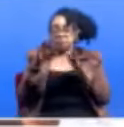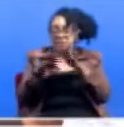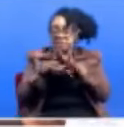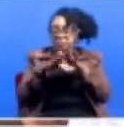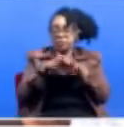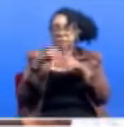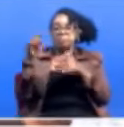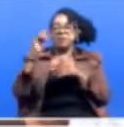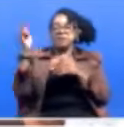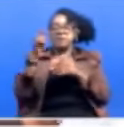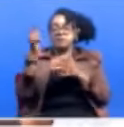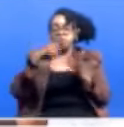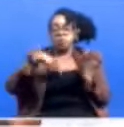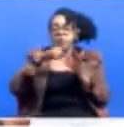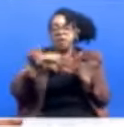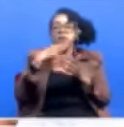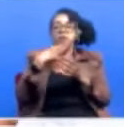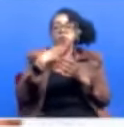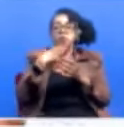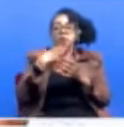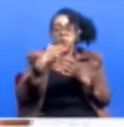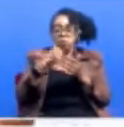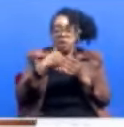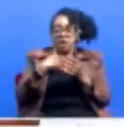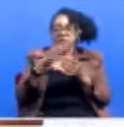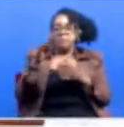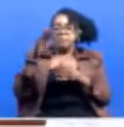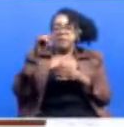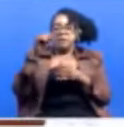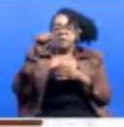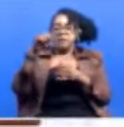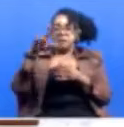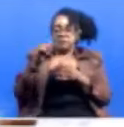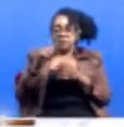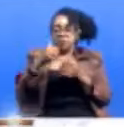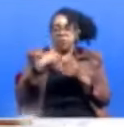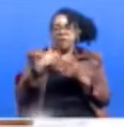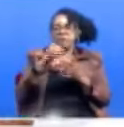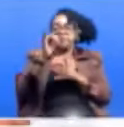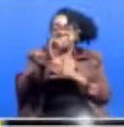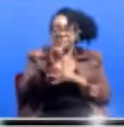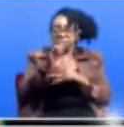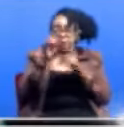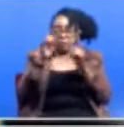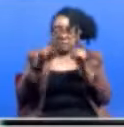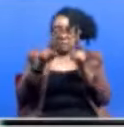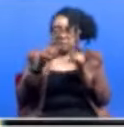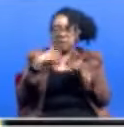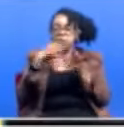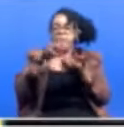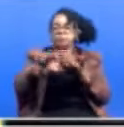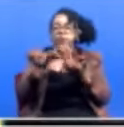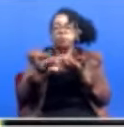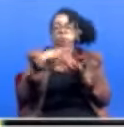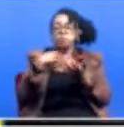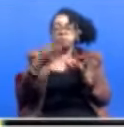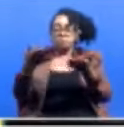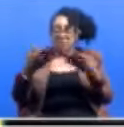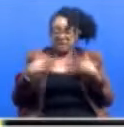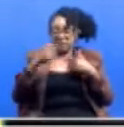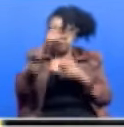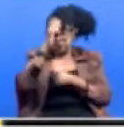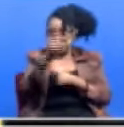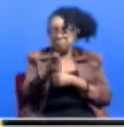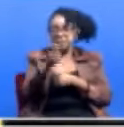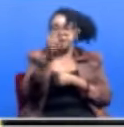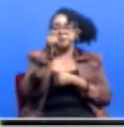Sasa sisi Waluya tuko na secretary general Cleophas Malala, na hiyo ni kiti yetu tunataka tupewe na tuheshimie. We demand him to